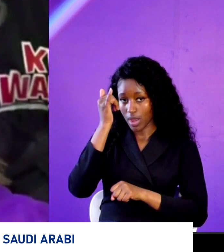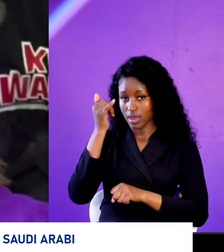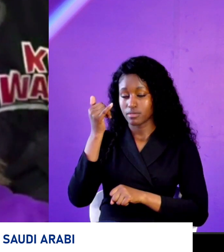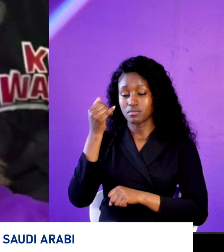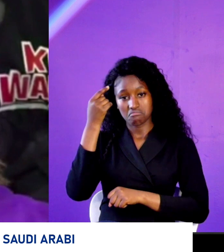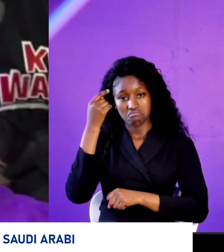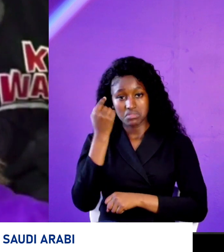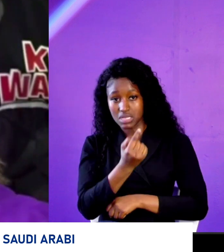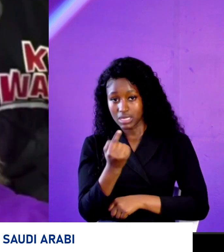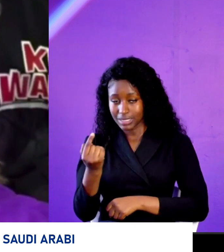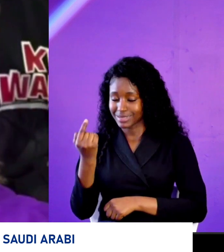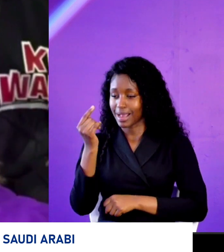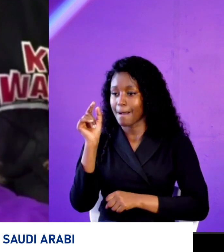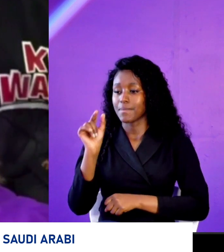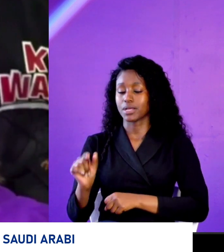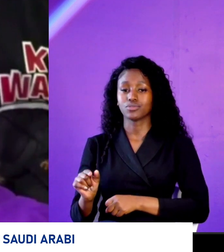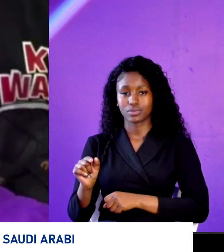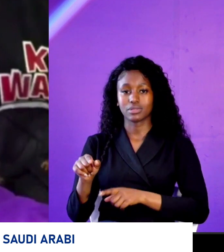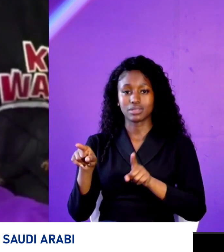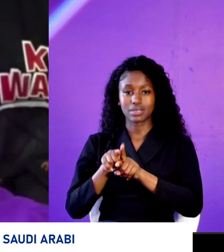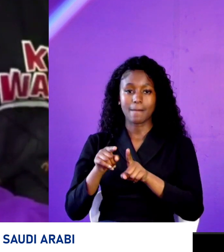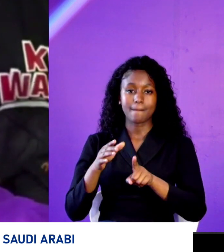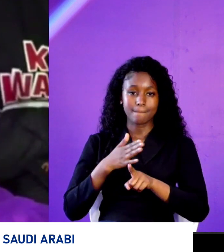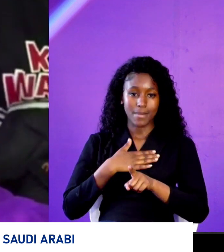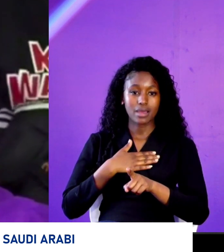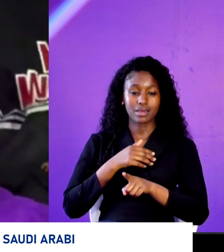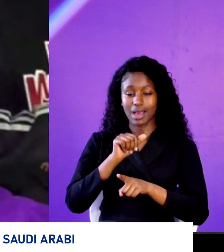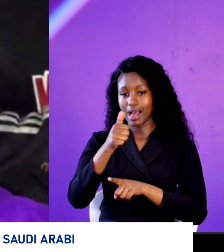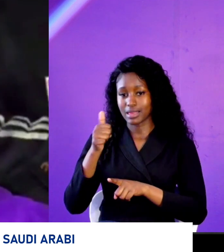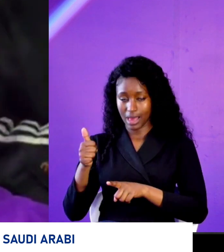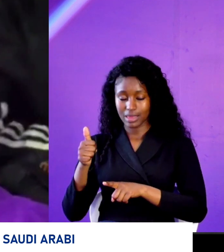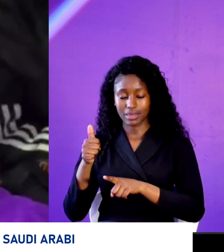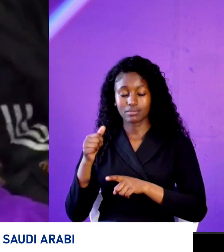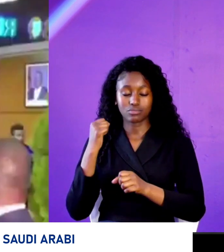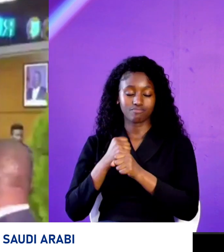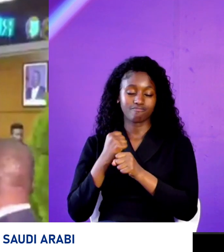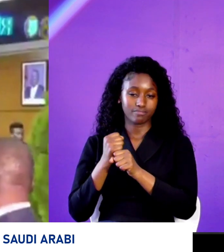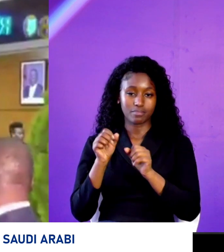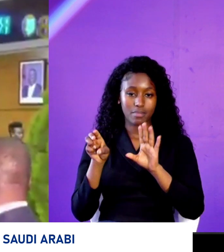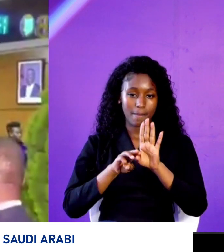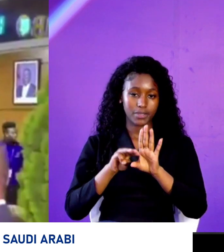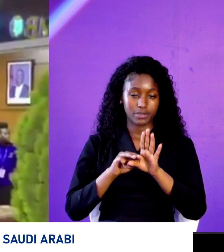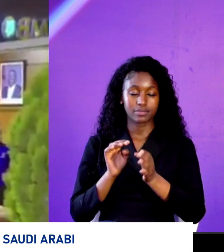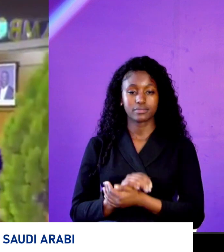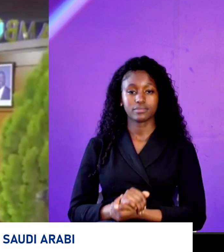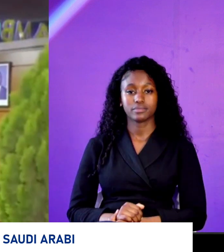and especially my media colleagues. Asanteni sana.